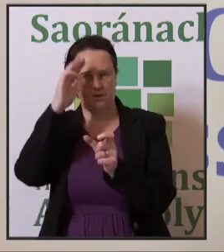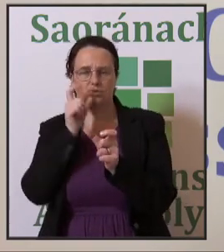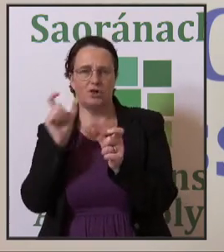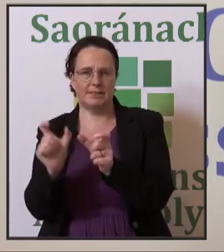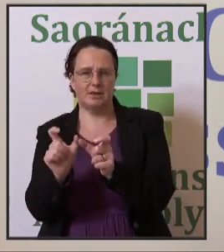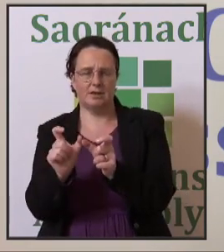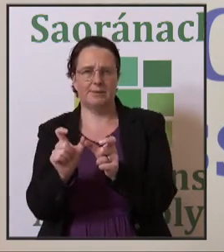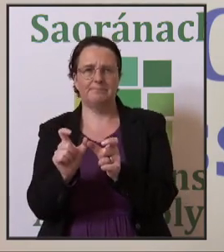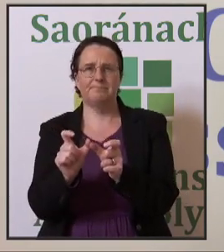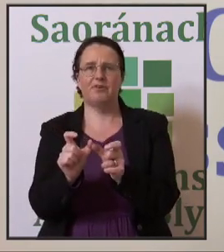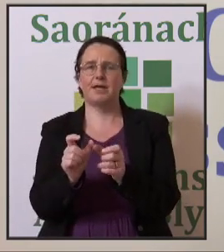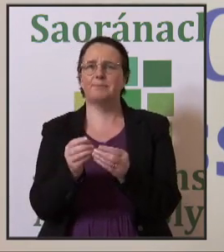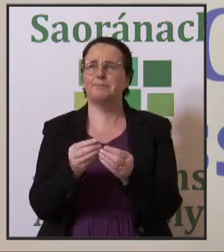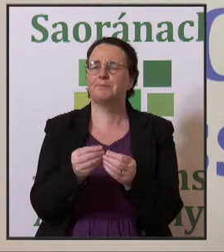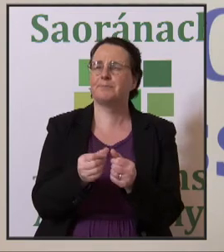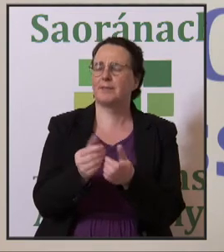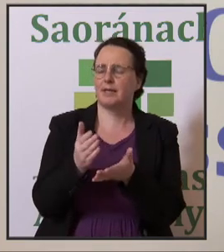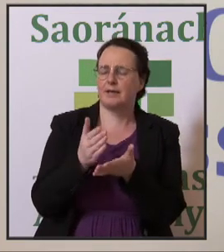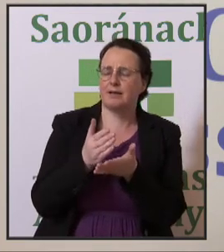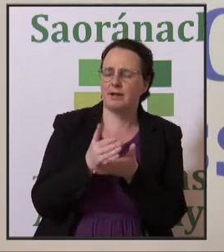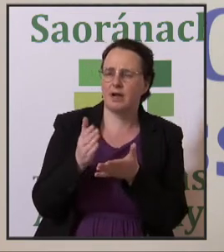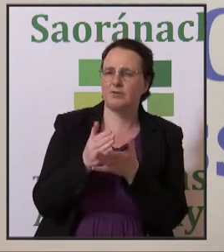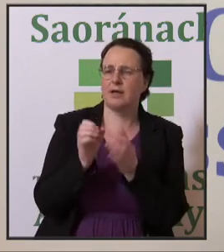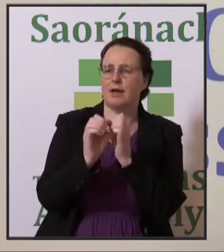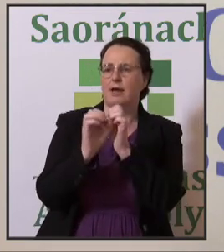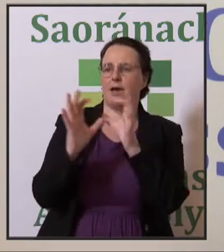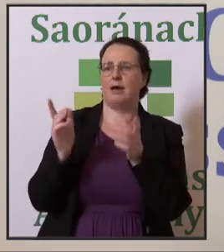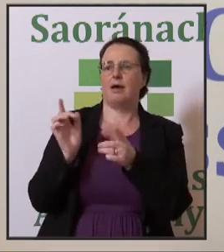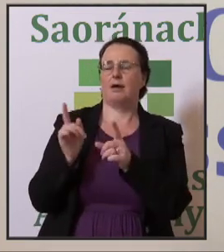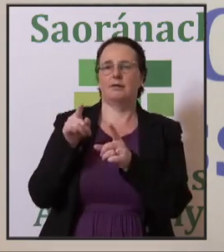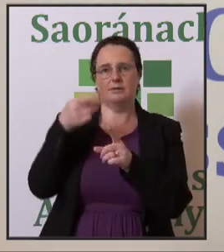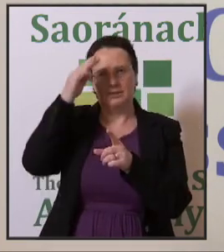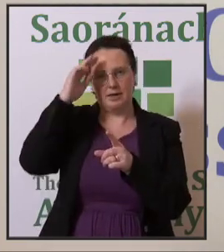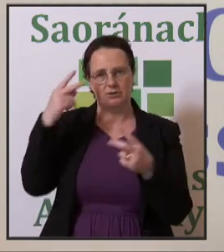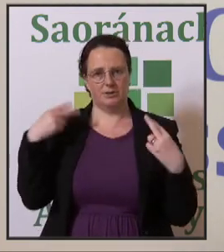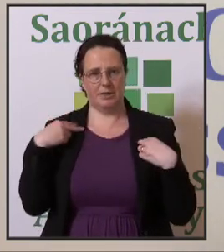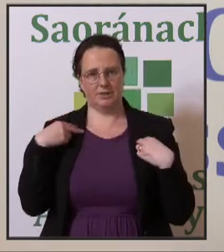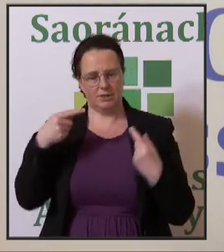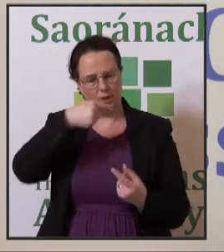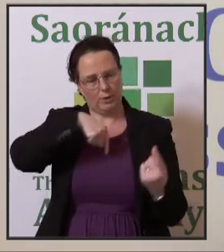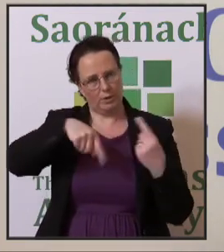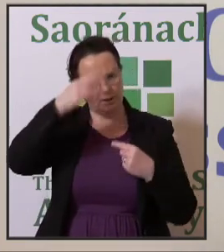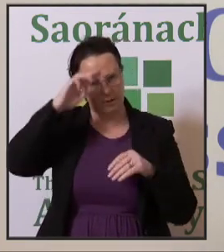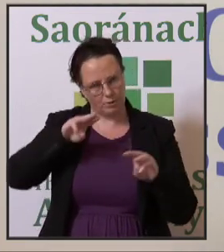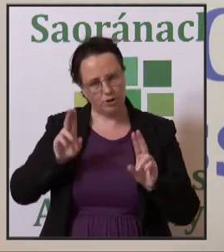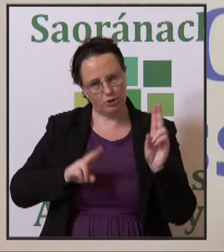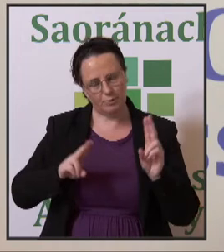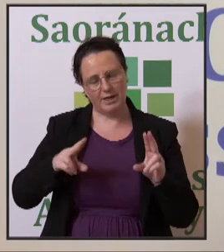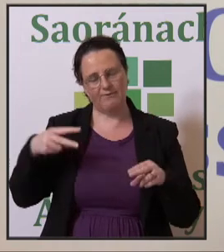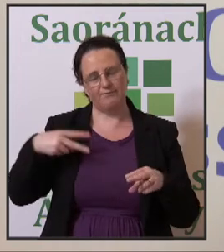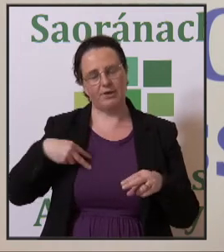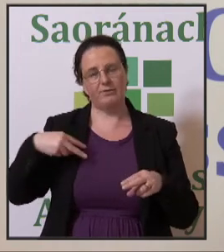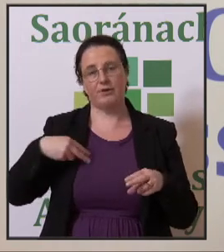great elegance and clarity in the Irish language, of which we as a people should be very proud of. The